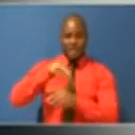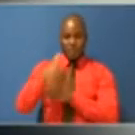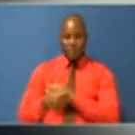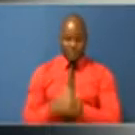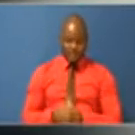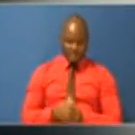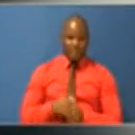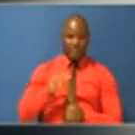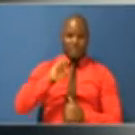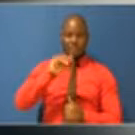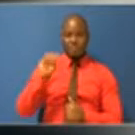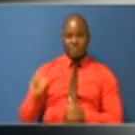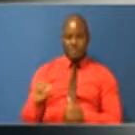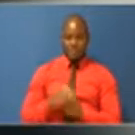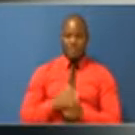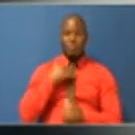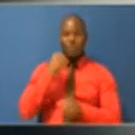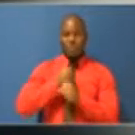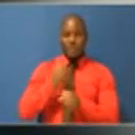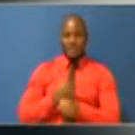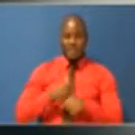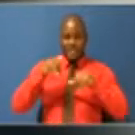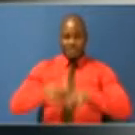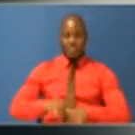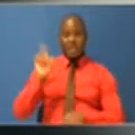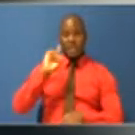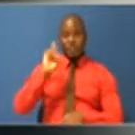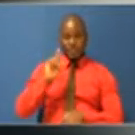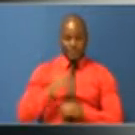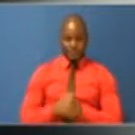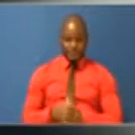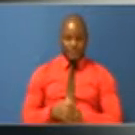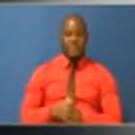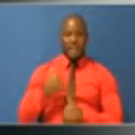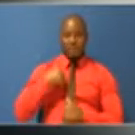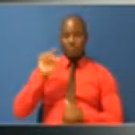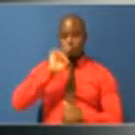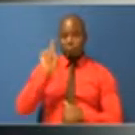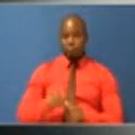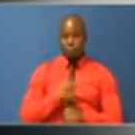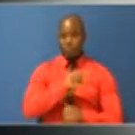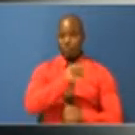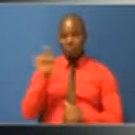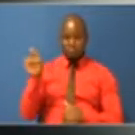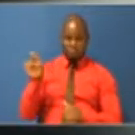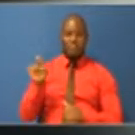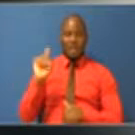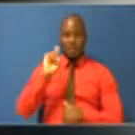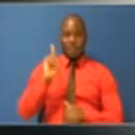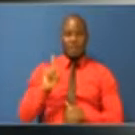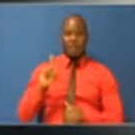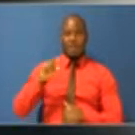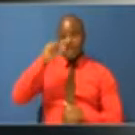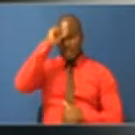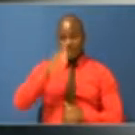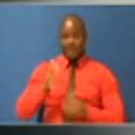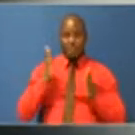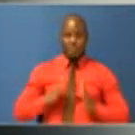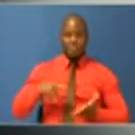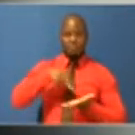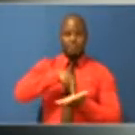my name is samuel matara i work and stay in nairobi and i have a question to all the nairobi gubernatorial